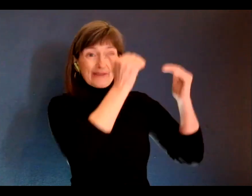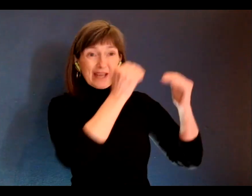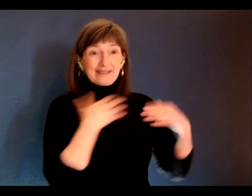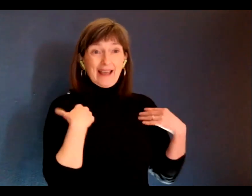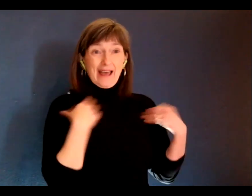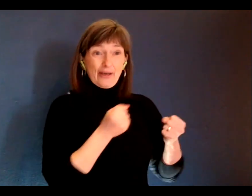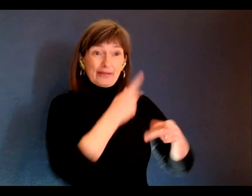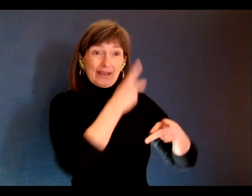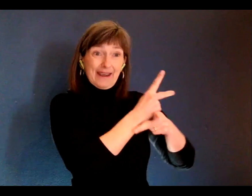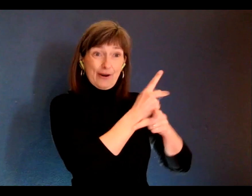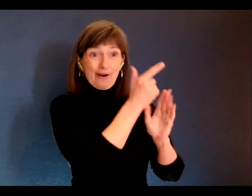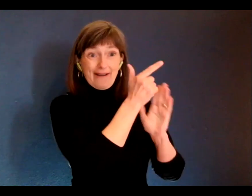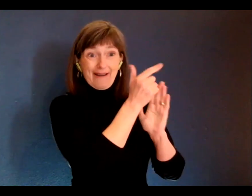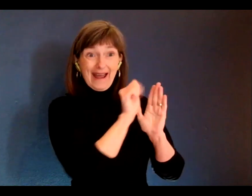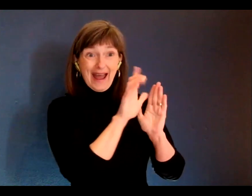Directives Act.